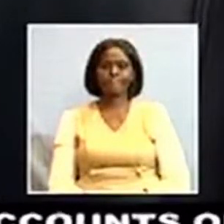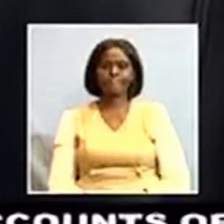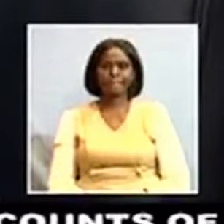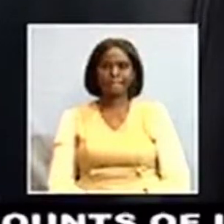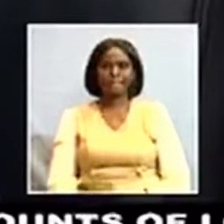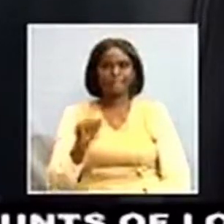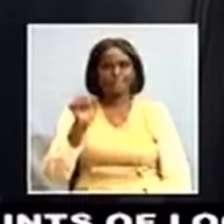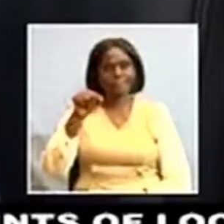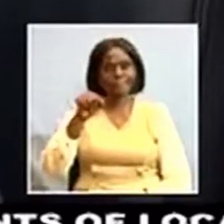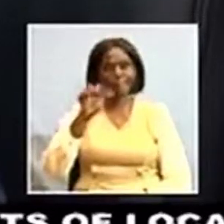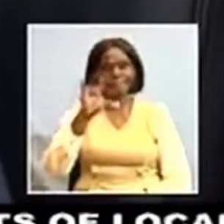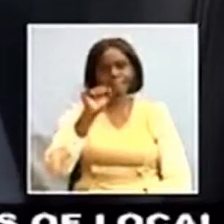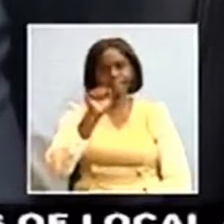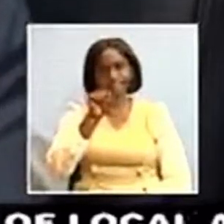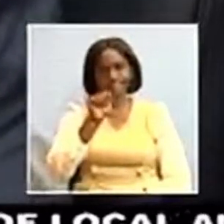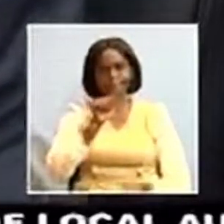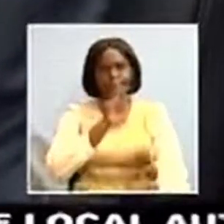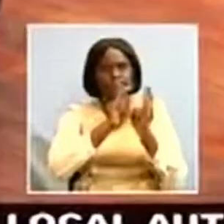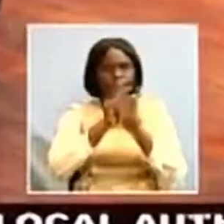Yes, you may respond.